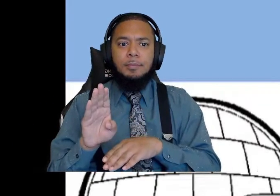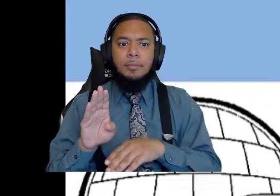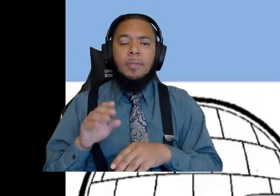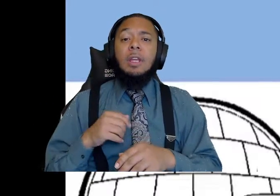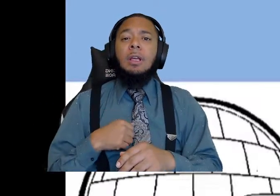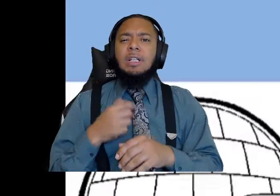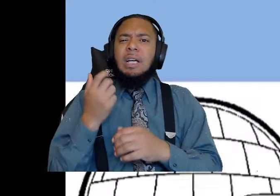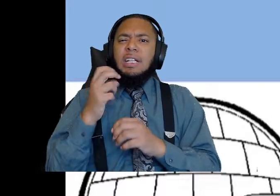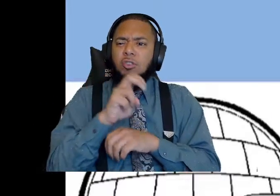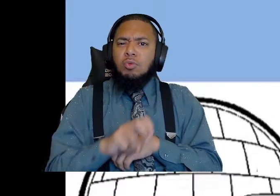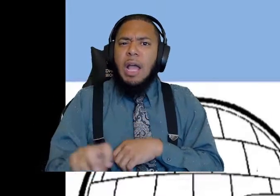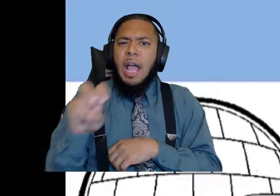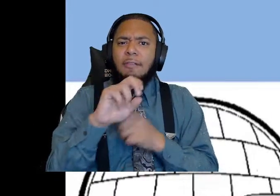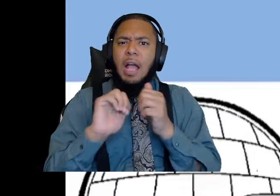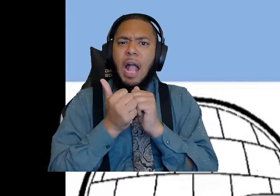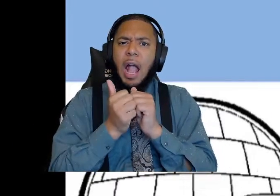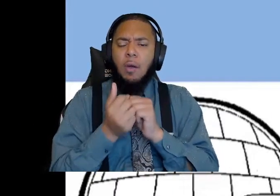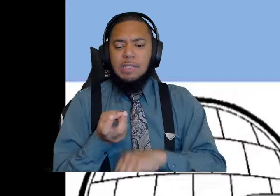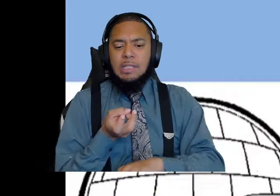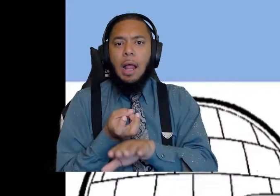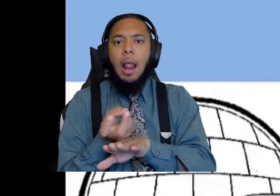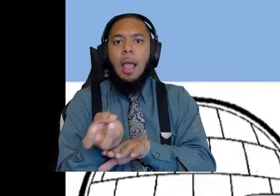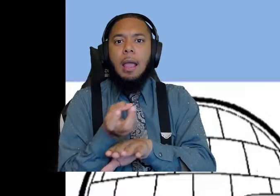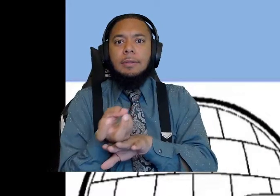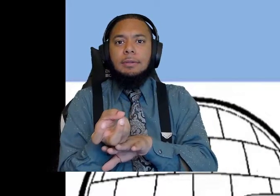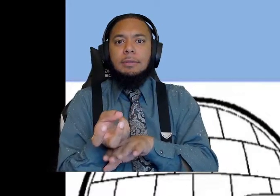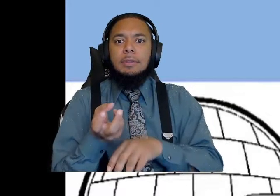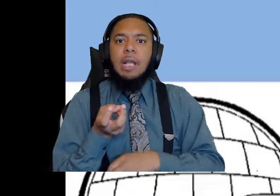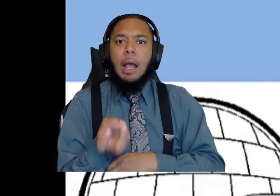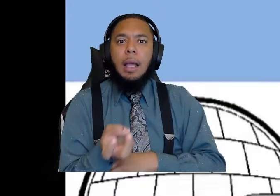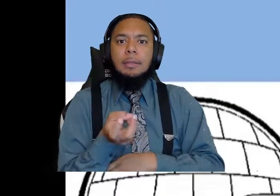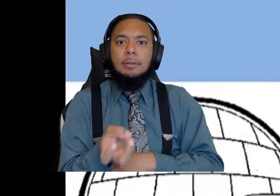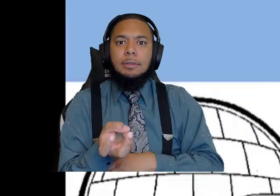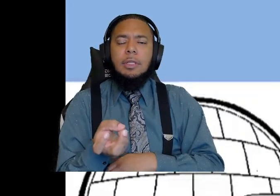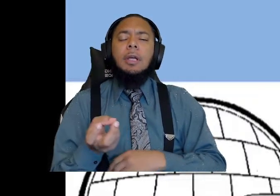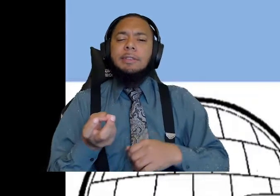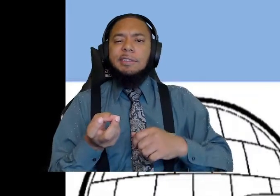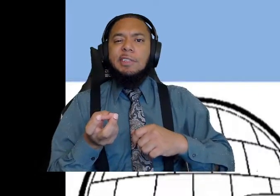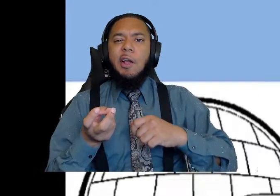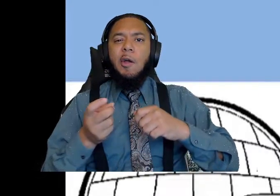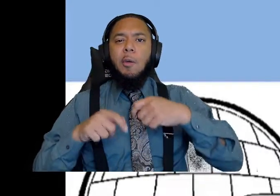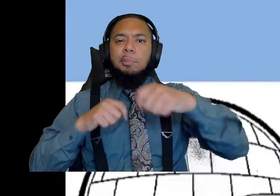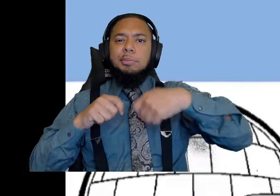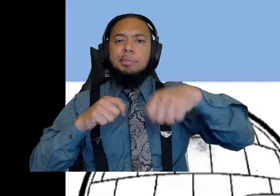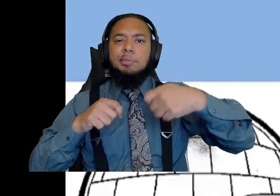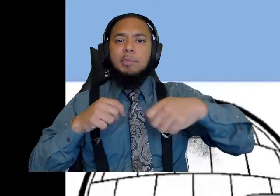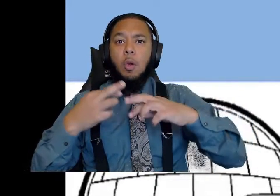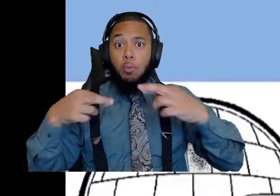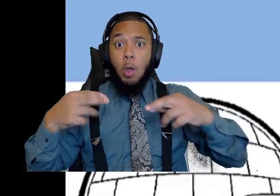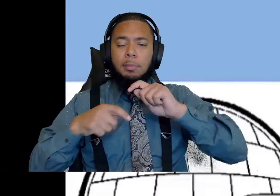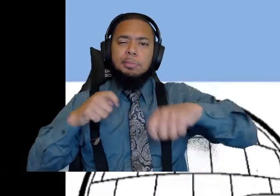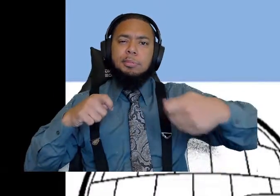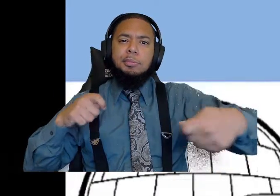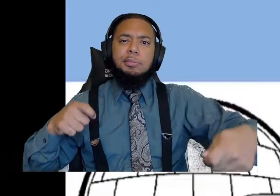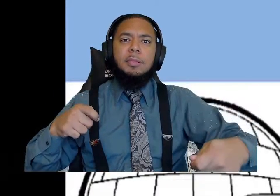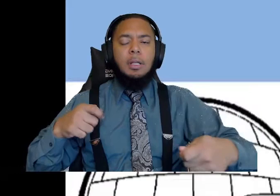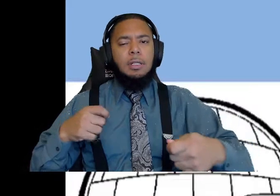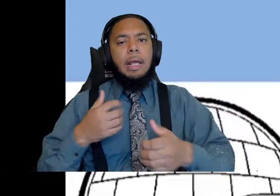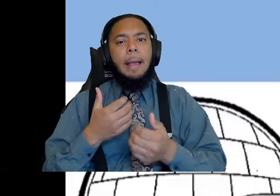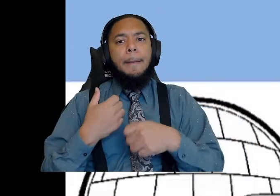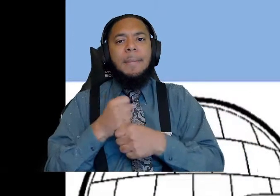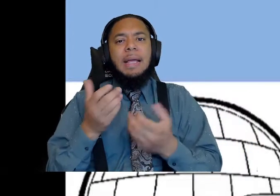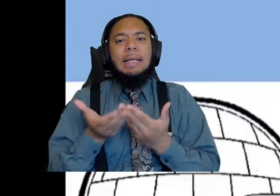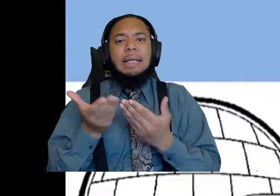sleds. They used to tie the sleds together with rope that they made, and this allowed for flexibility and movement with the sled for the uneven